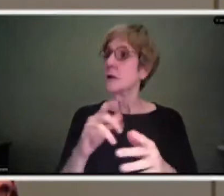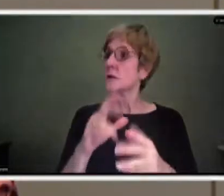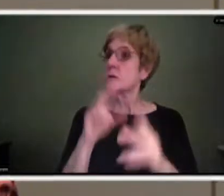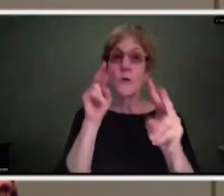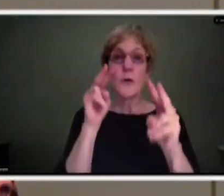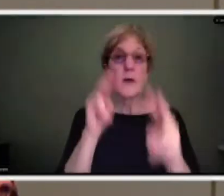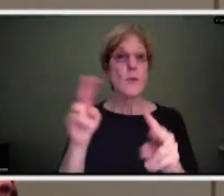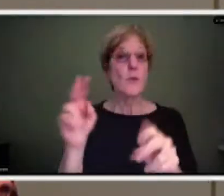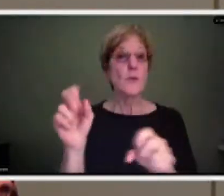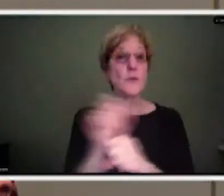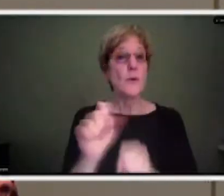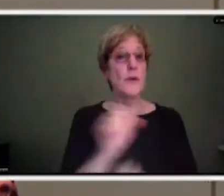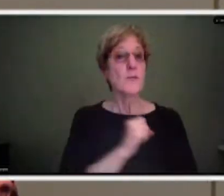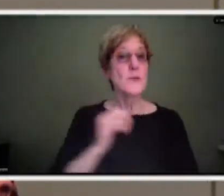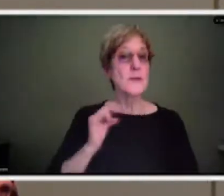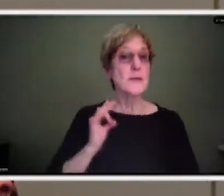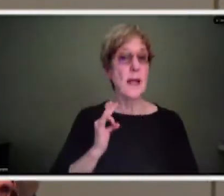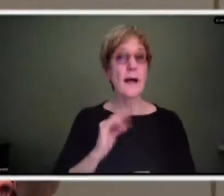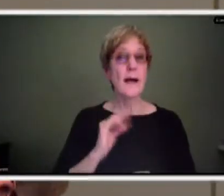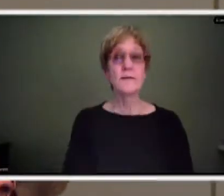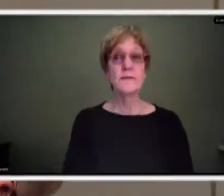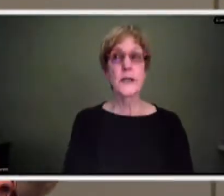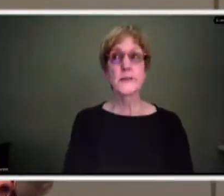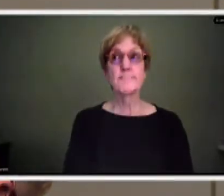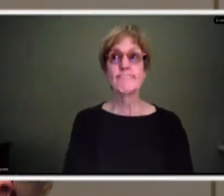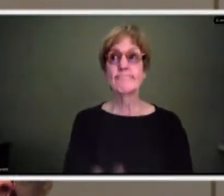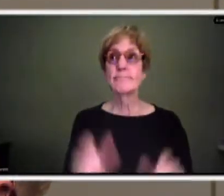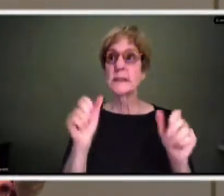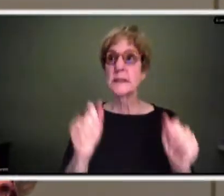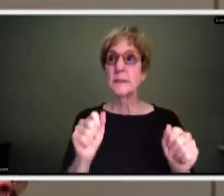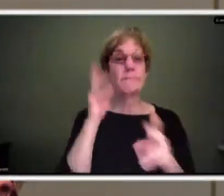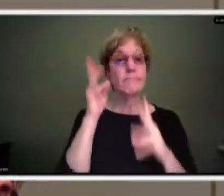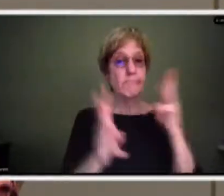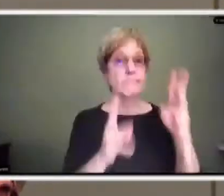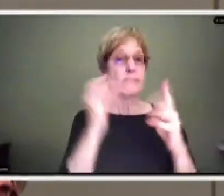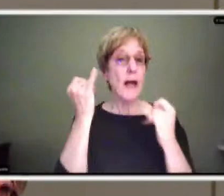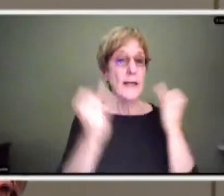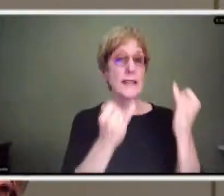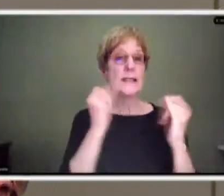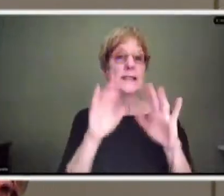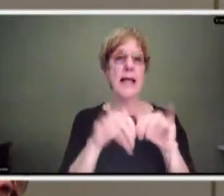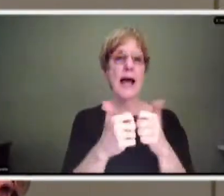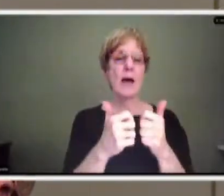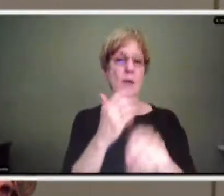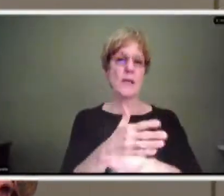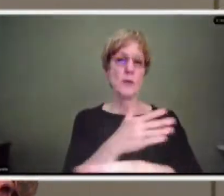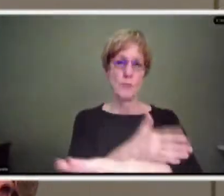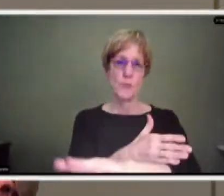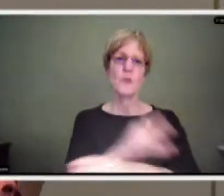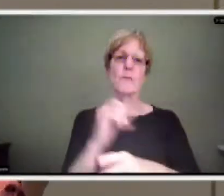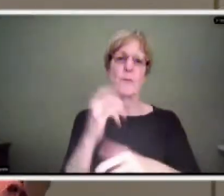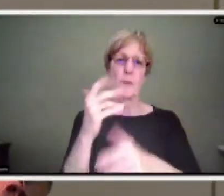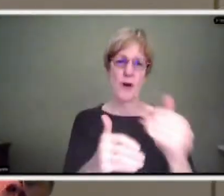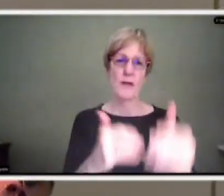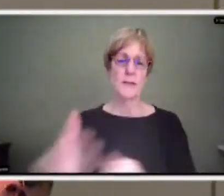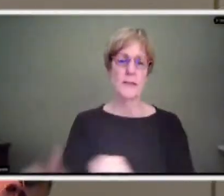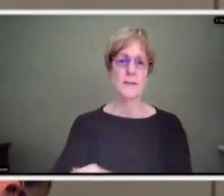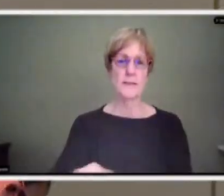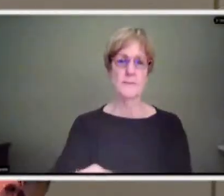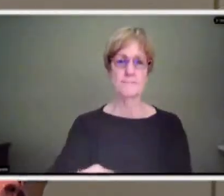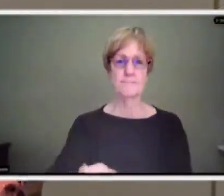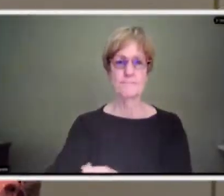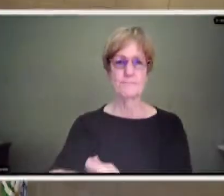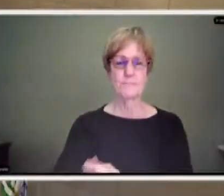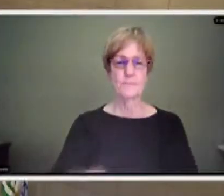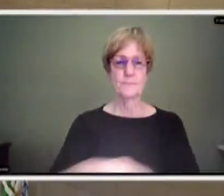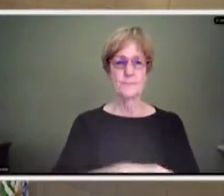with staff to come up with some potential innovative ideas around how we can improve that process. Likewise, thank you. Thank you, Mayor